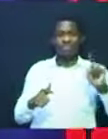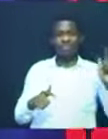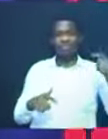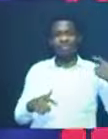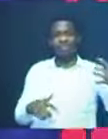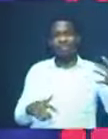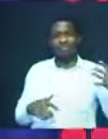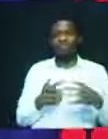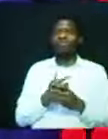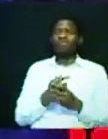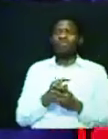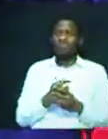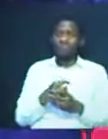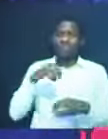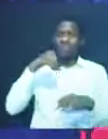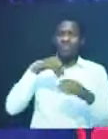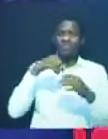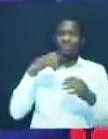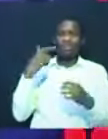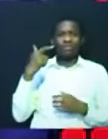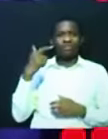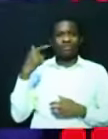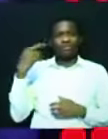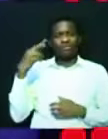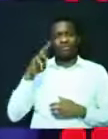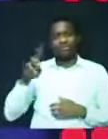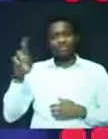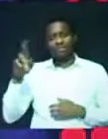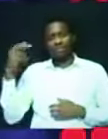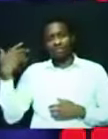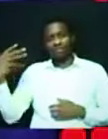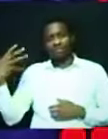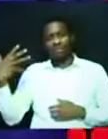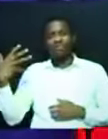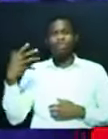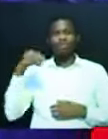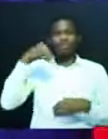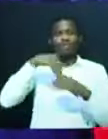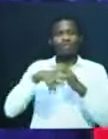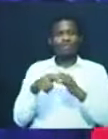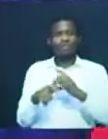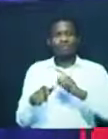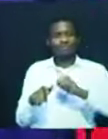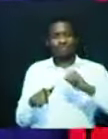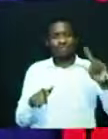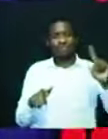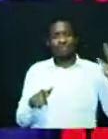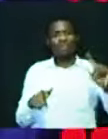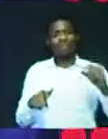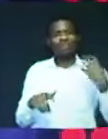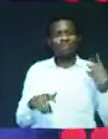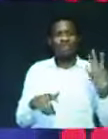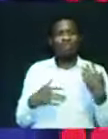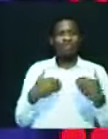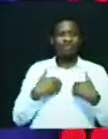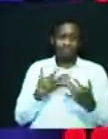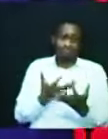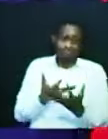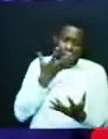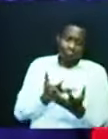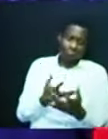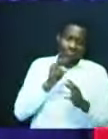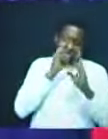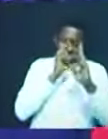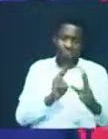riches. Some people are rich, but they don't have honor. Because people know the way they make their monies. But when you see proper